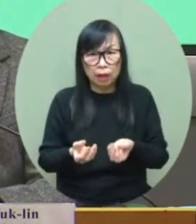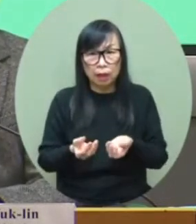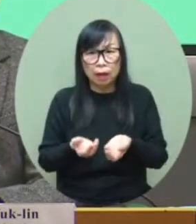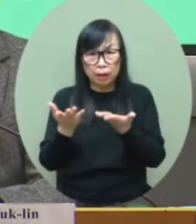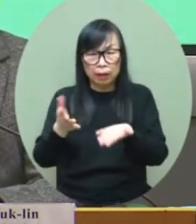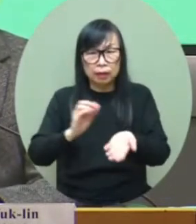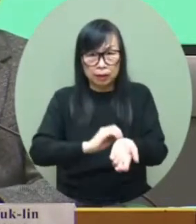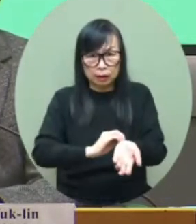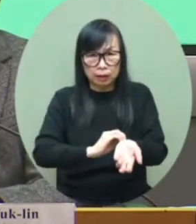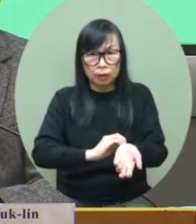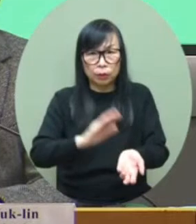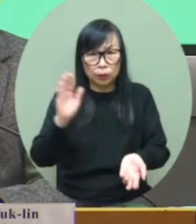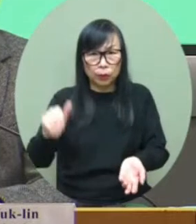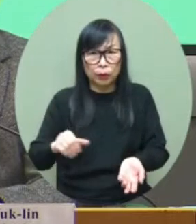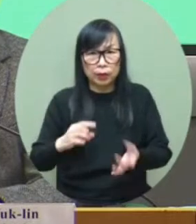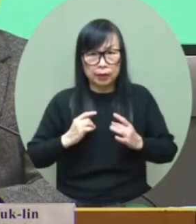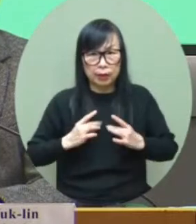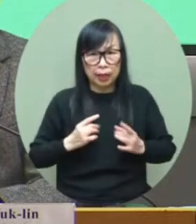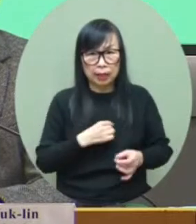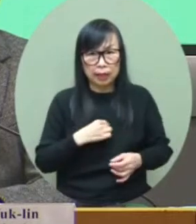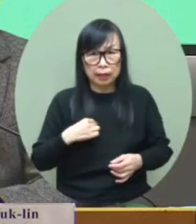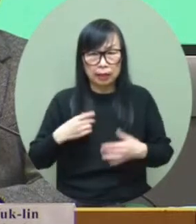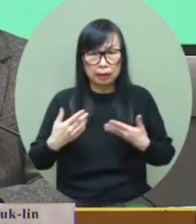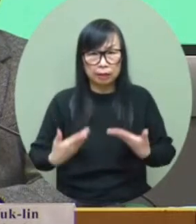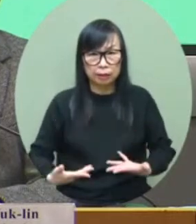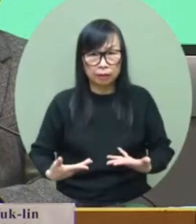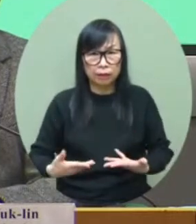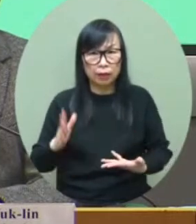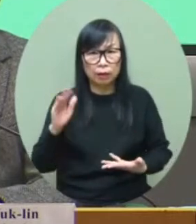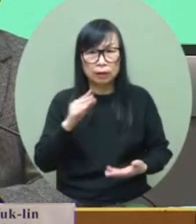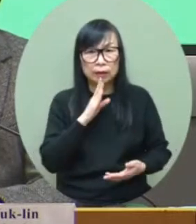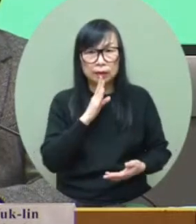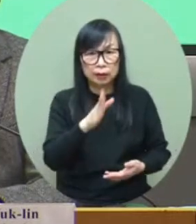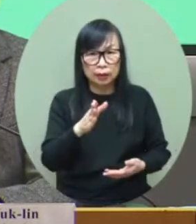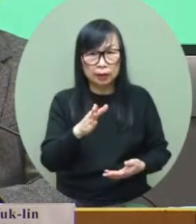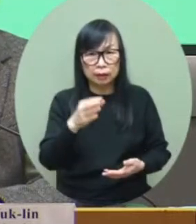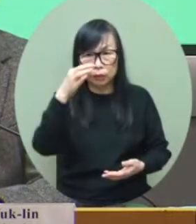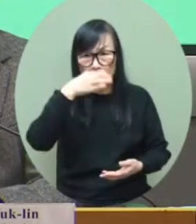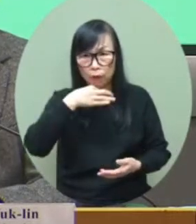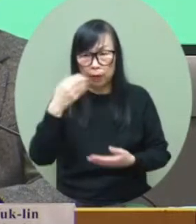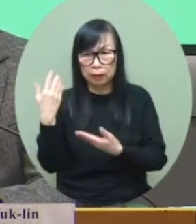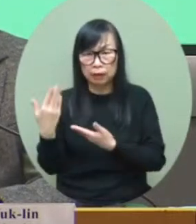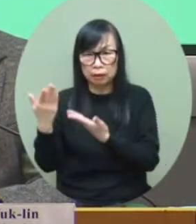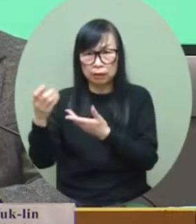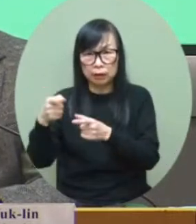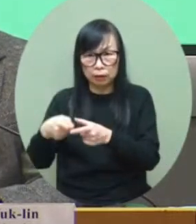are offering treatments to COVID-19 patients as well. At this stage,